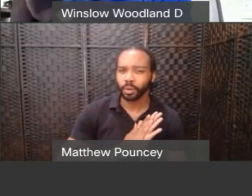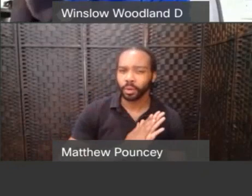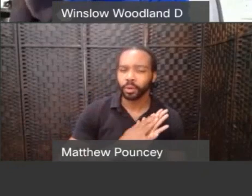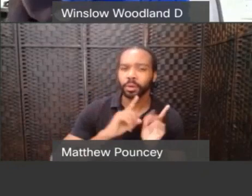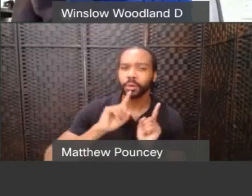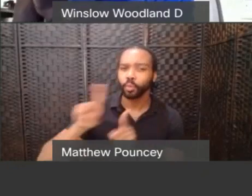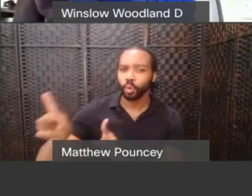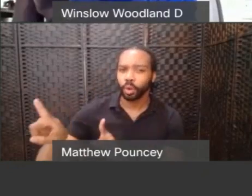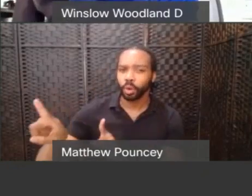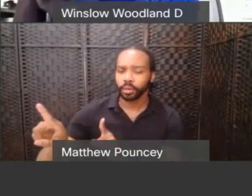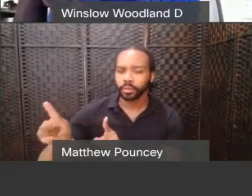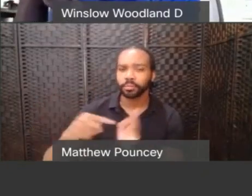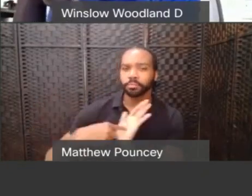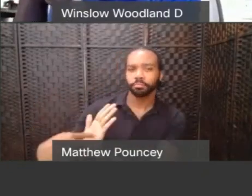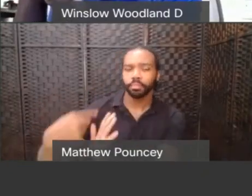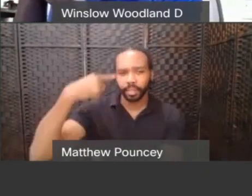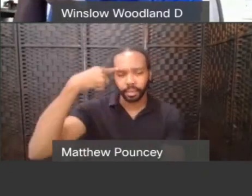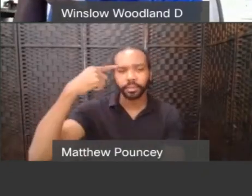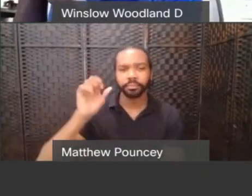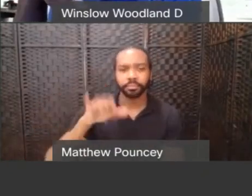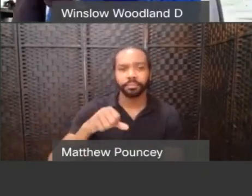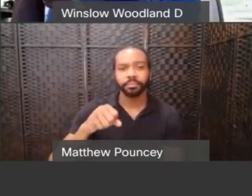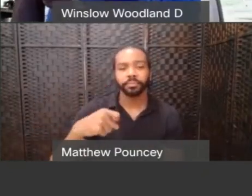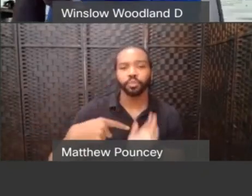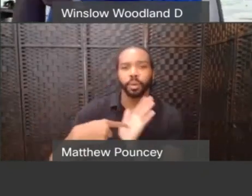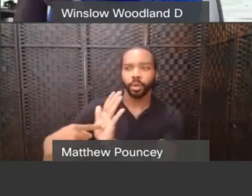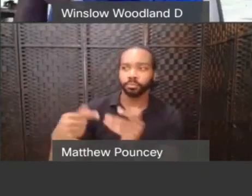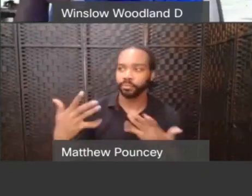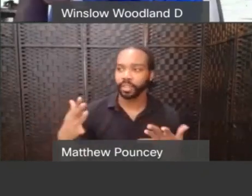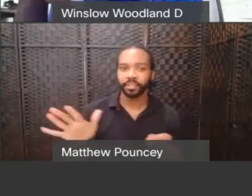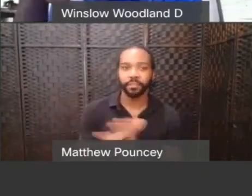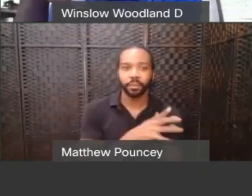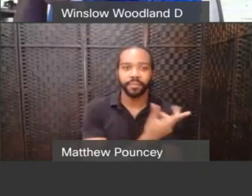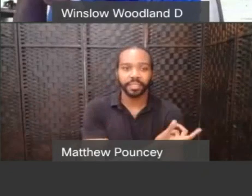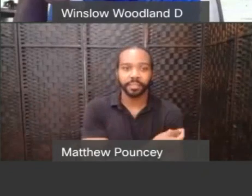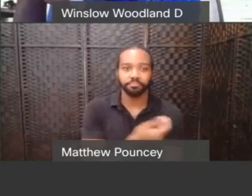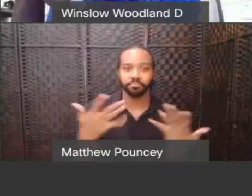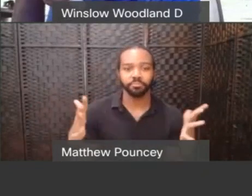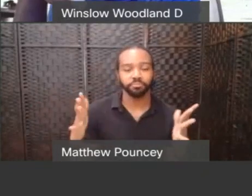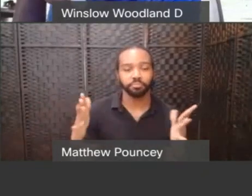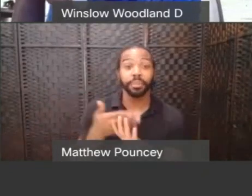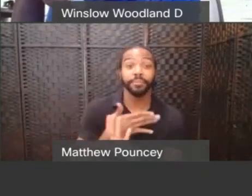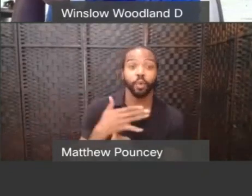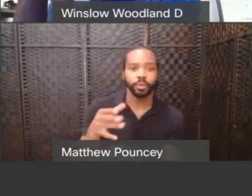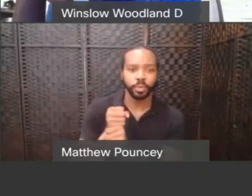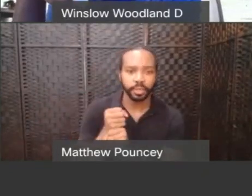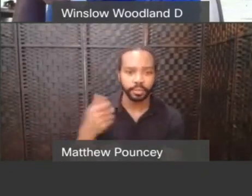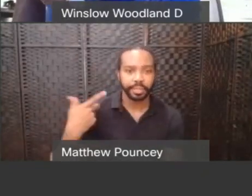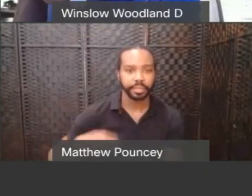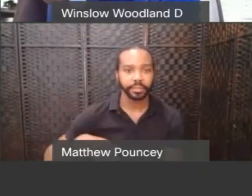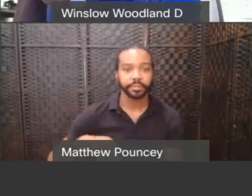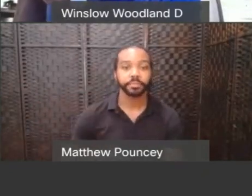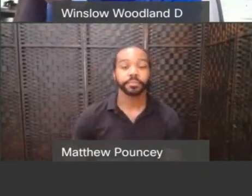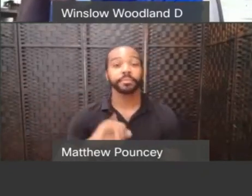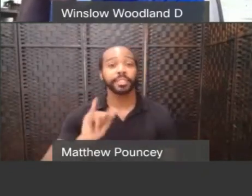your rate, but I believe it is reporting your having been fully vaccinated before you get that incentive. And that